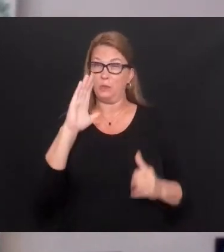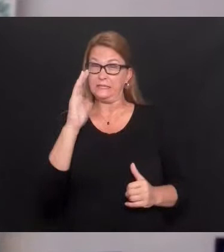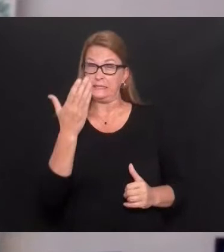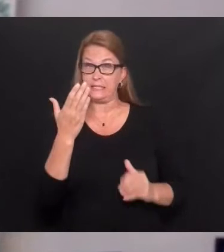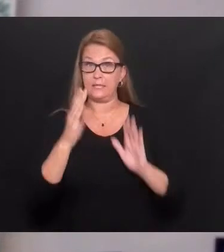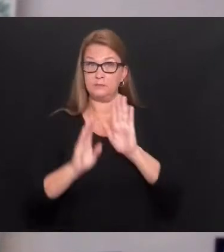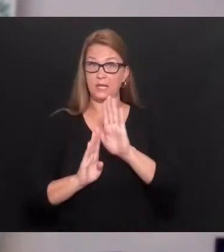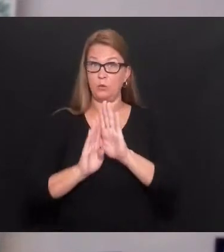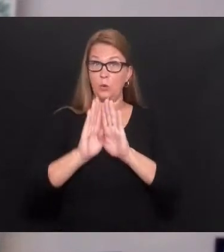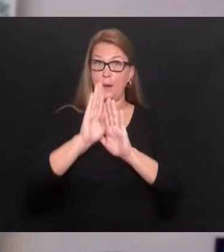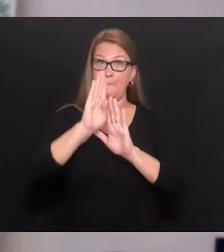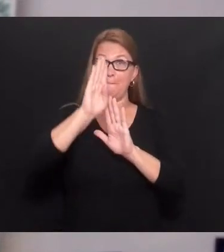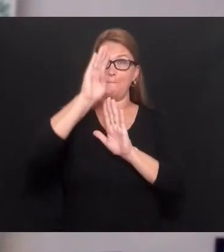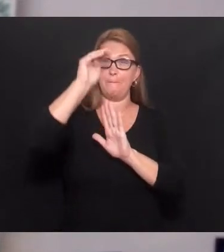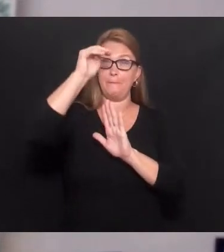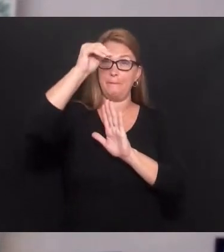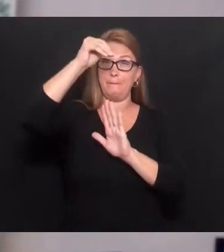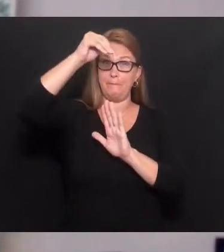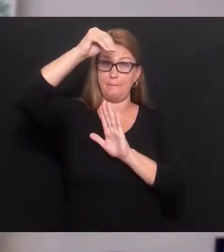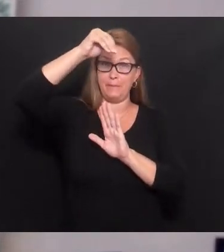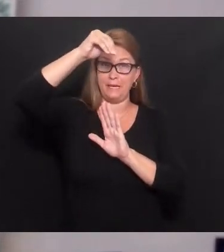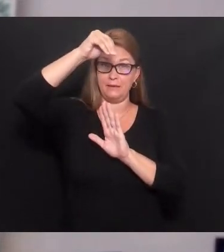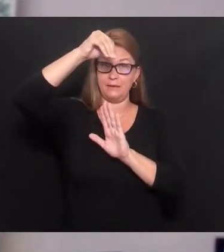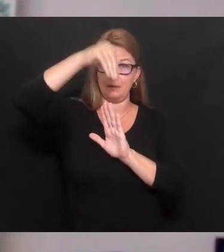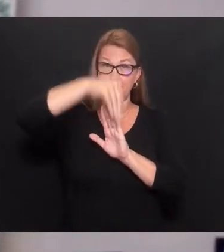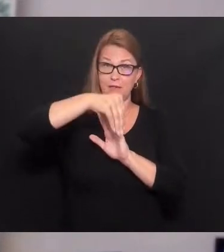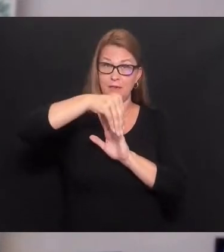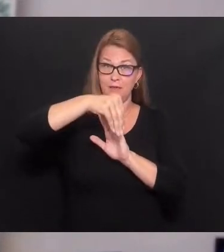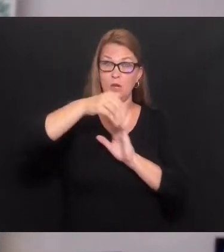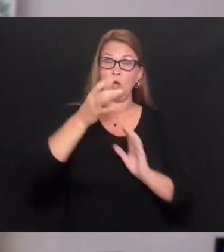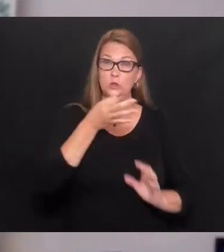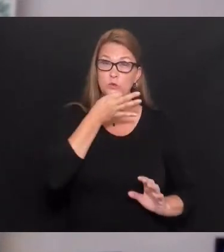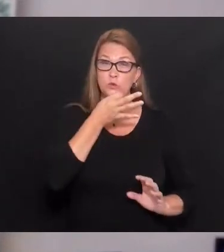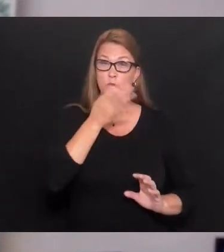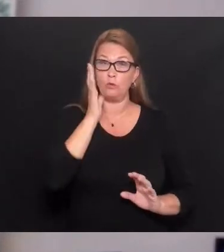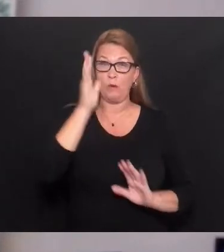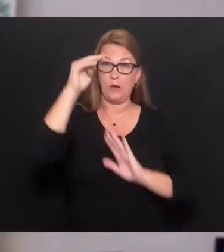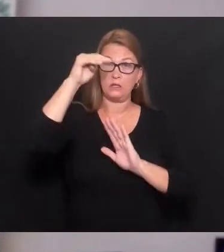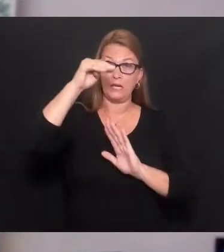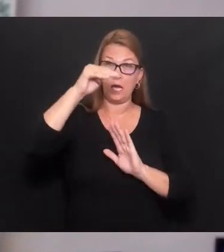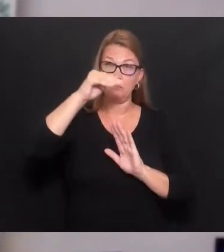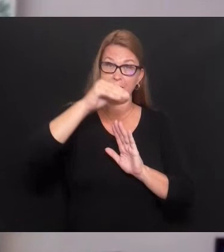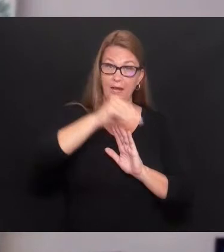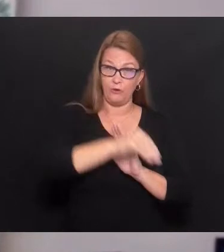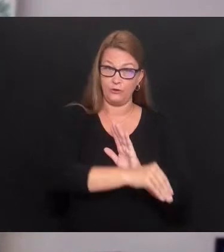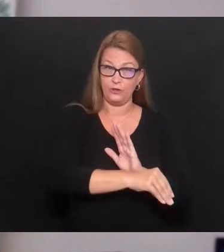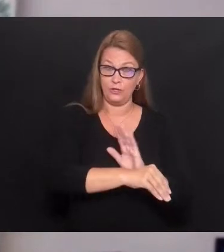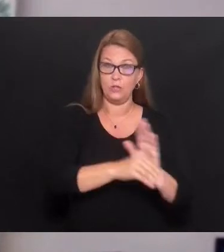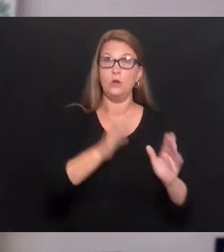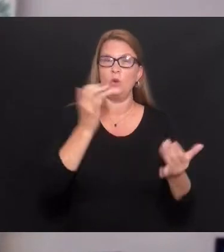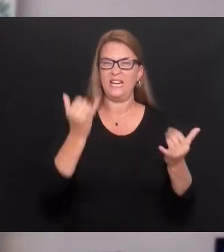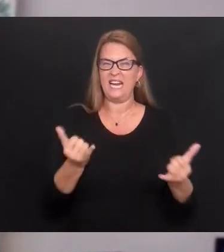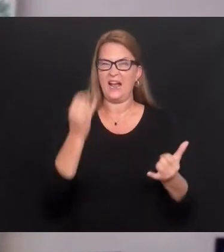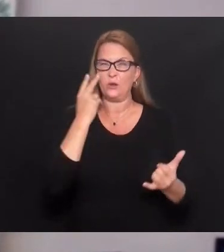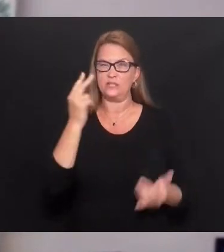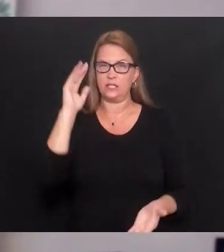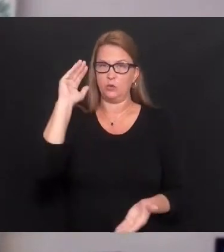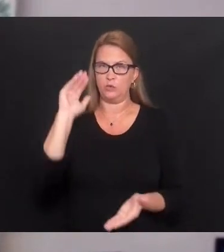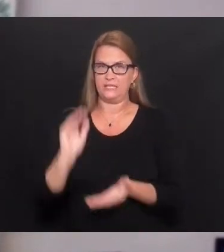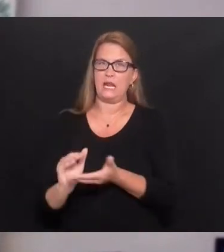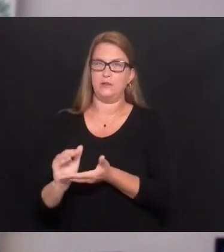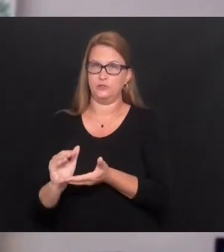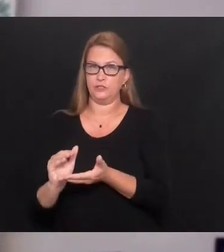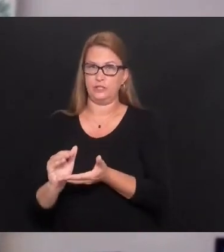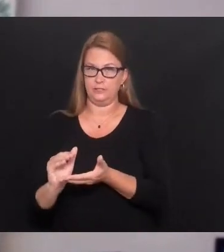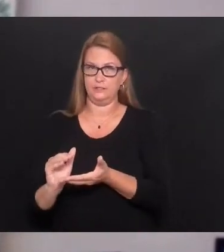V-shaped curve and hope to be coming down soon. We see a reduction, as we said last